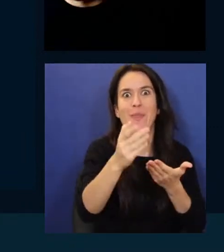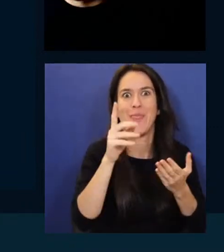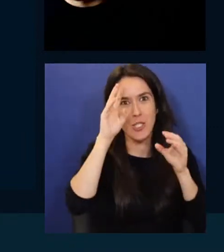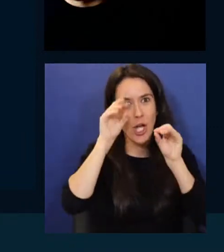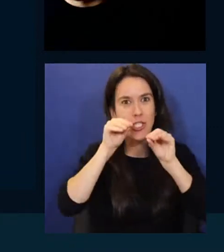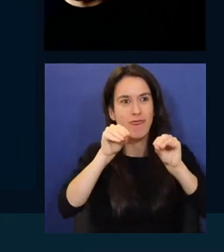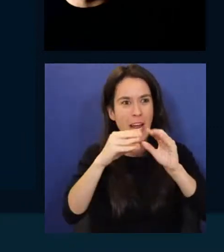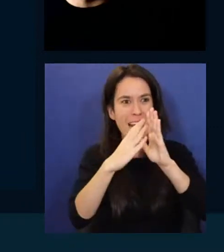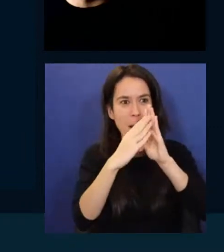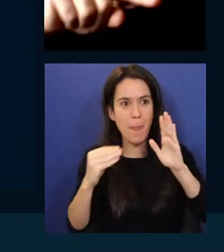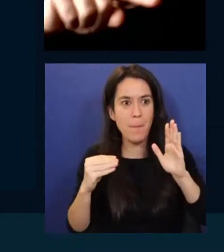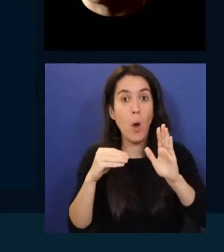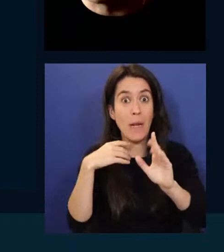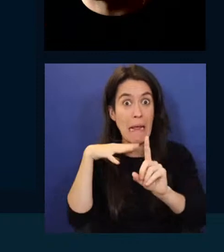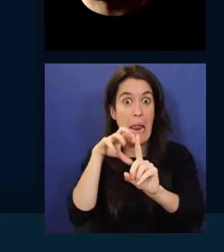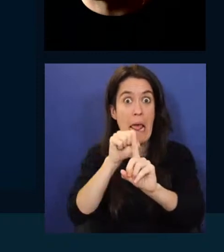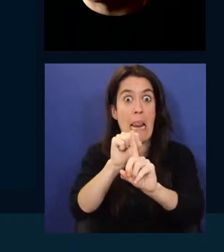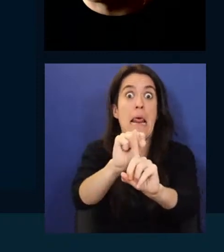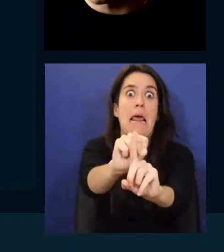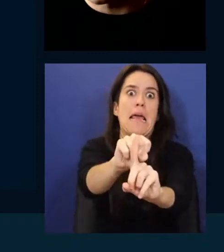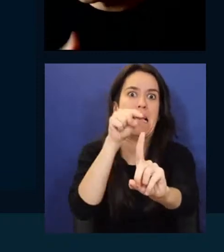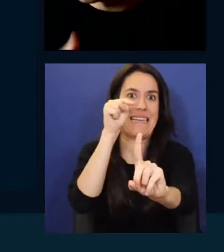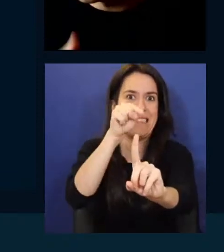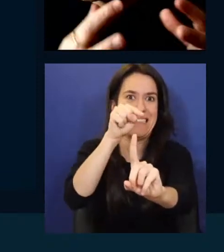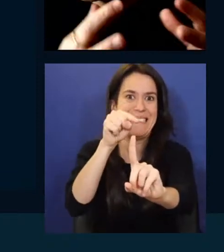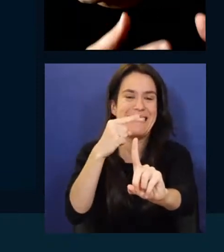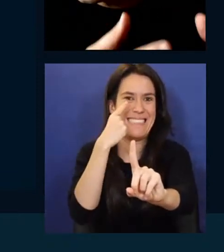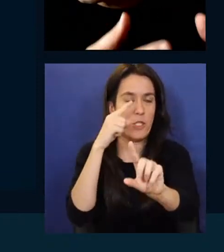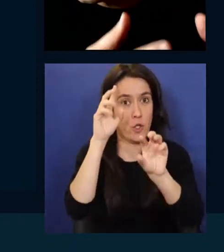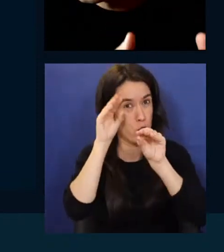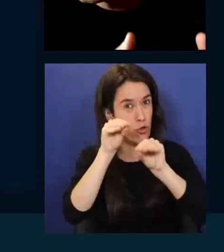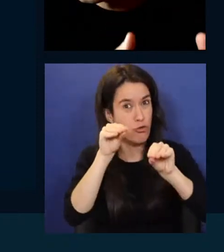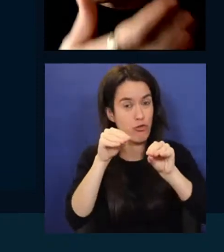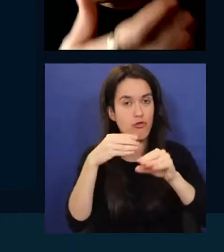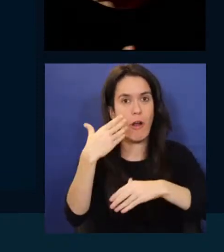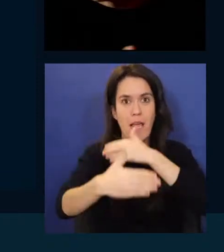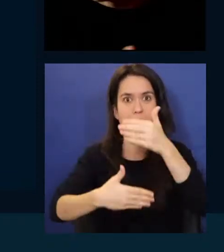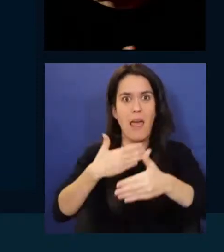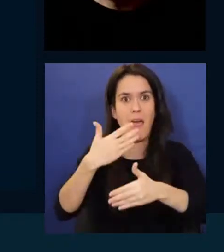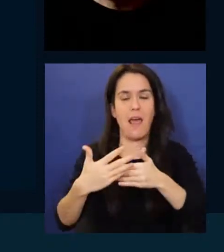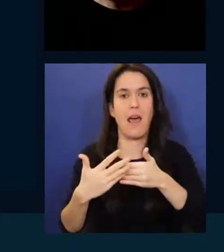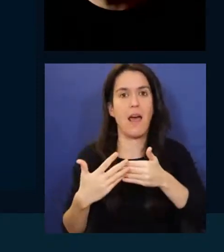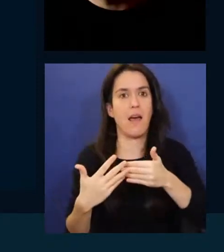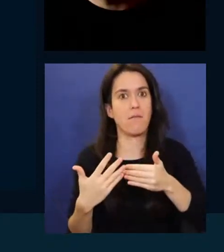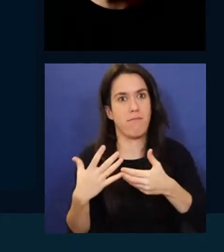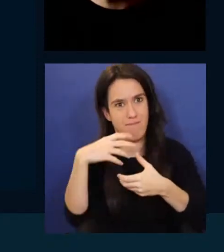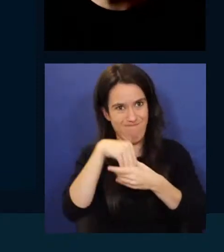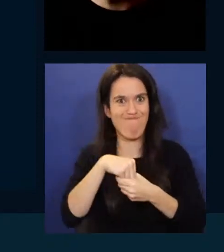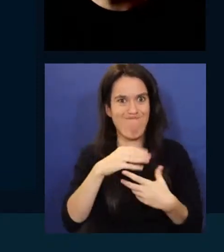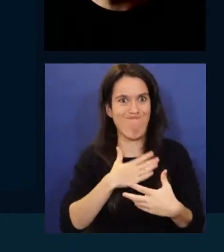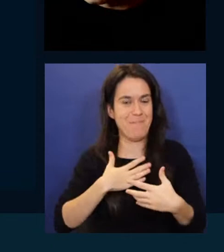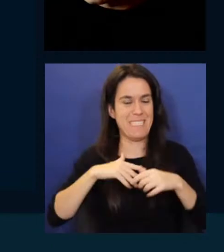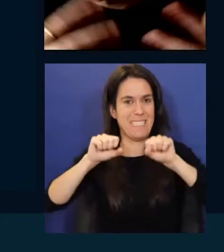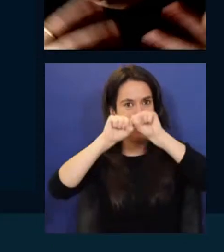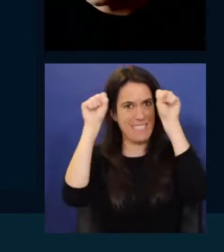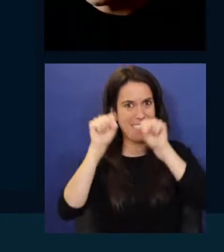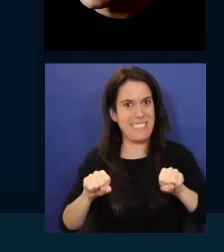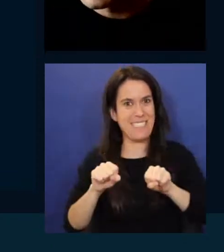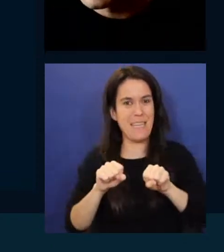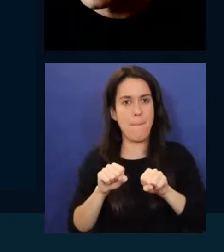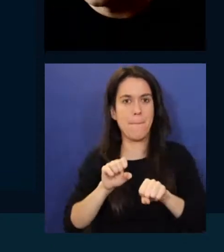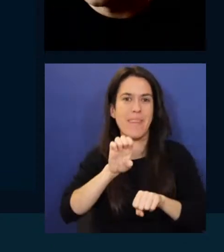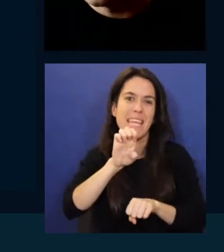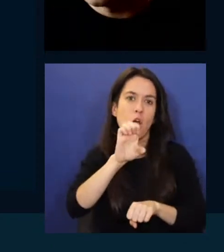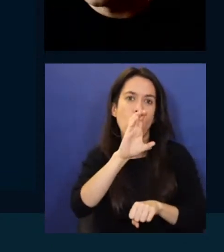and putting the newly trained model, which took that insight into your system, back into your e-commerce system,